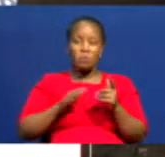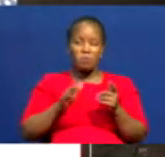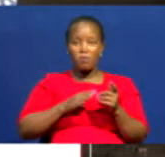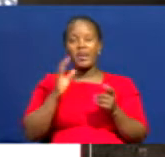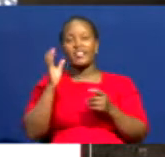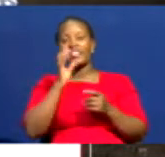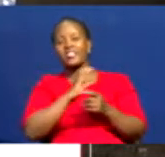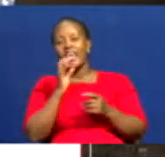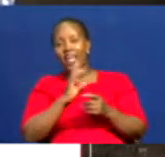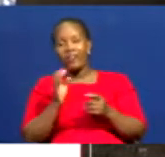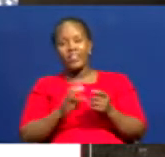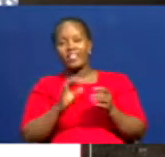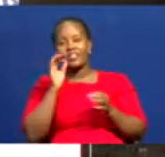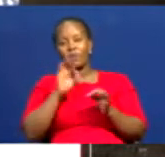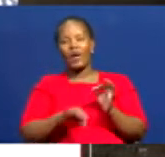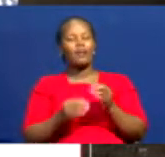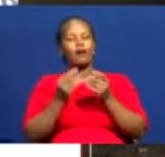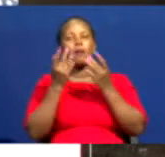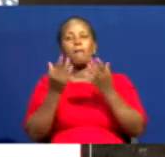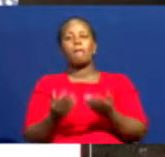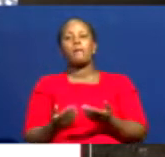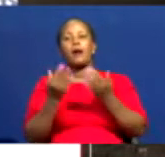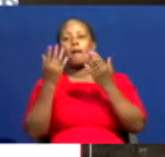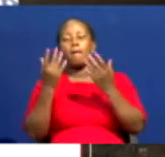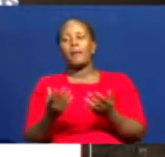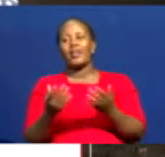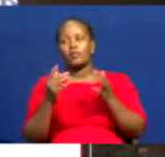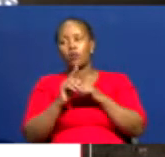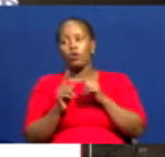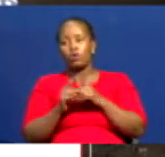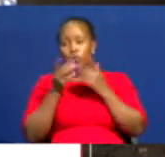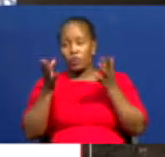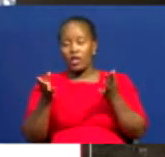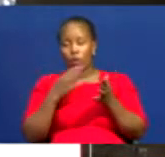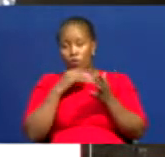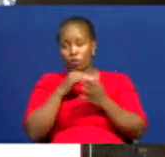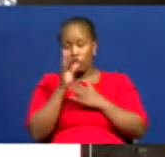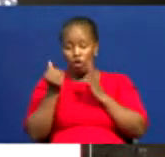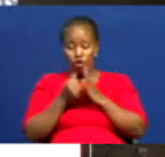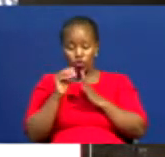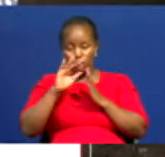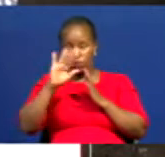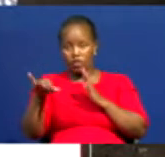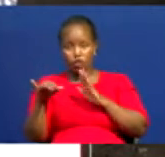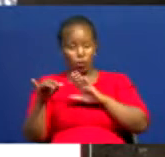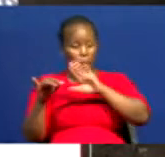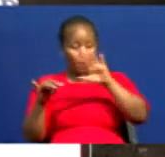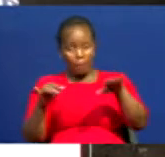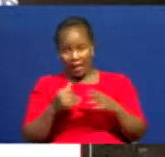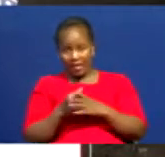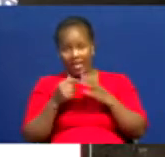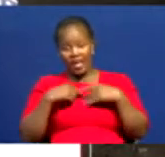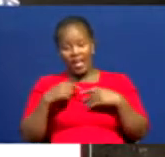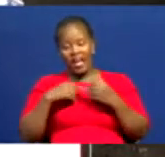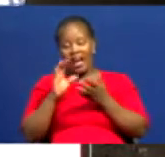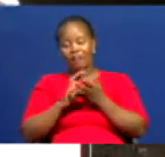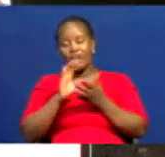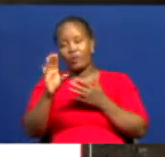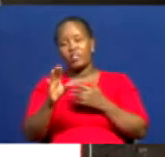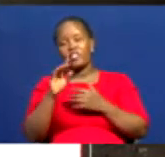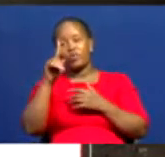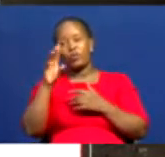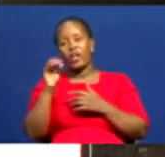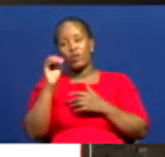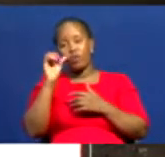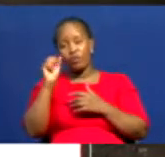were burnt. I think you saw that one. I want to resettle back. I said I have allocated 105 million